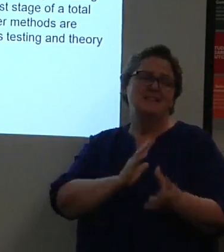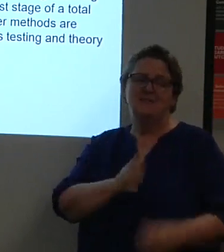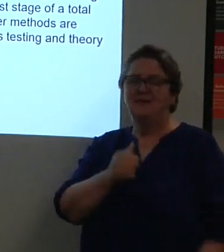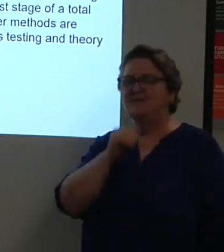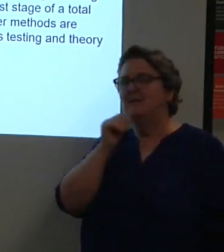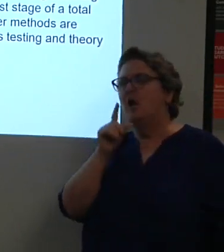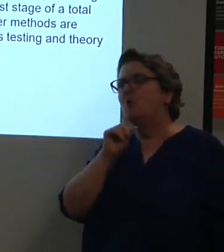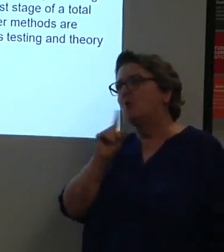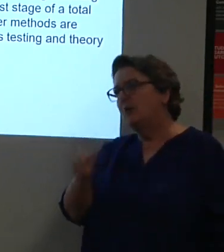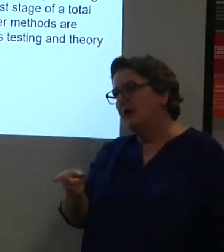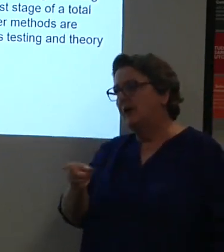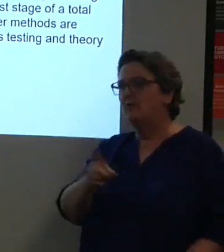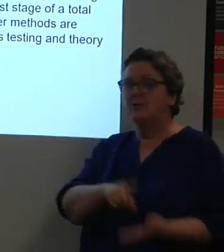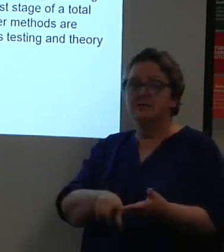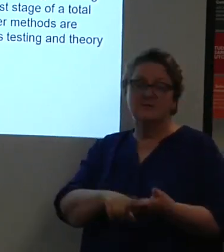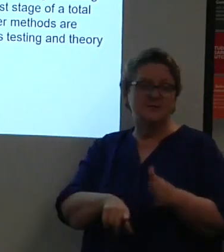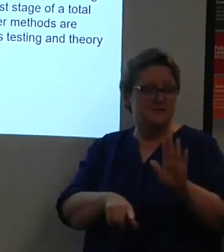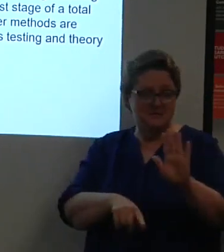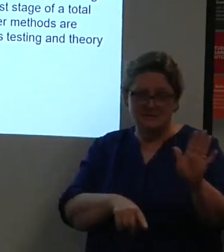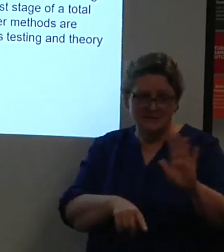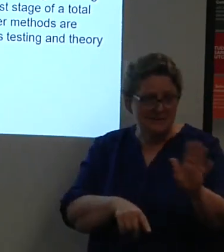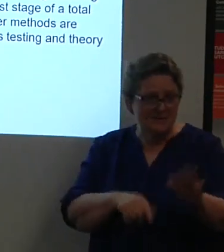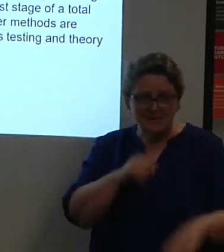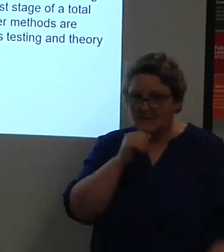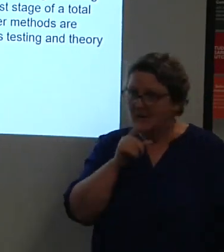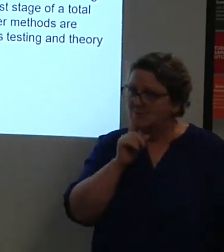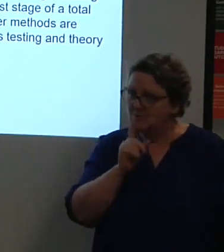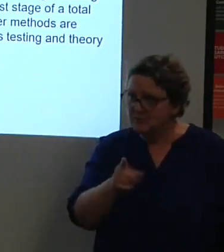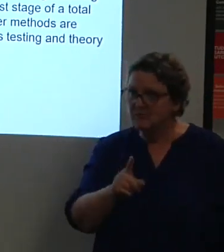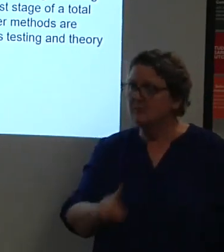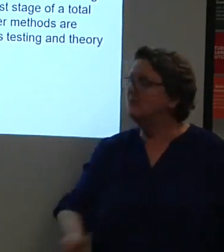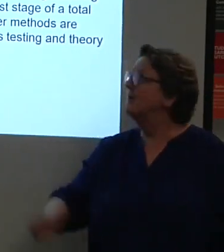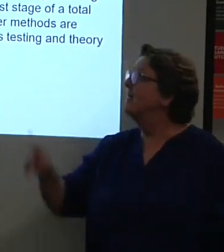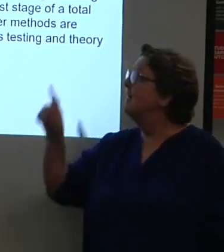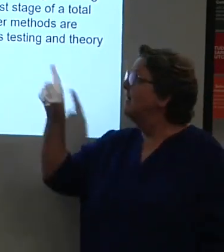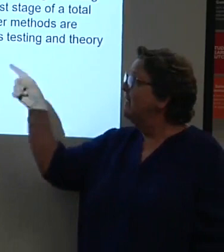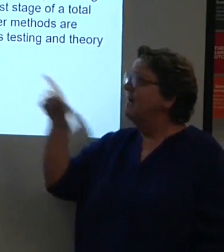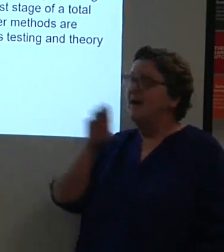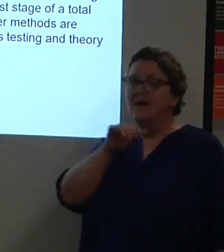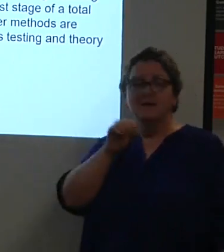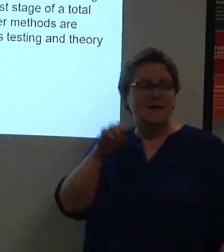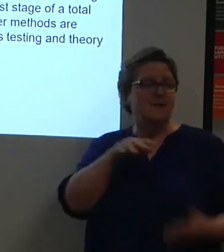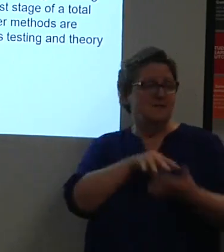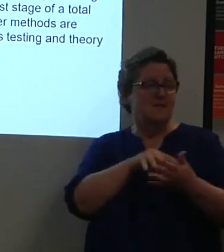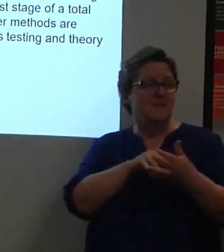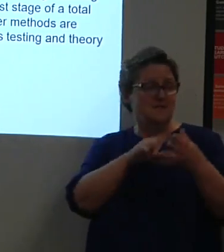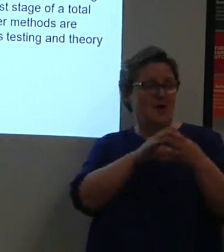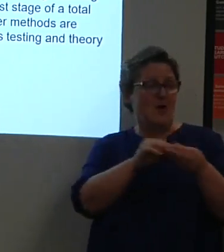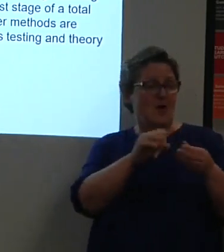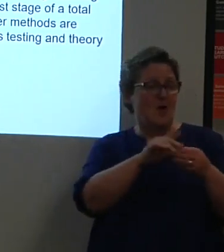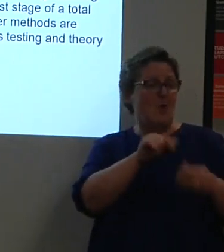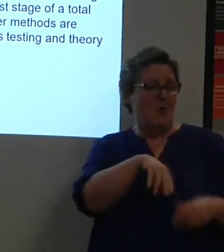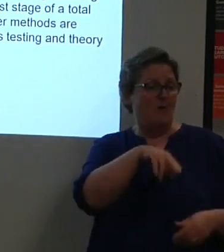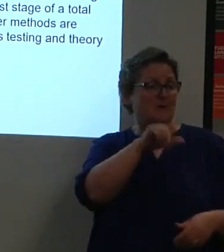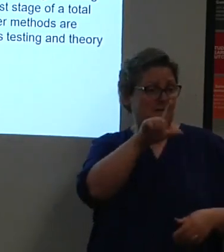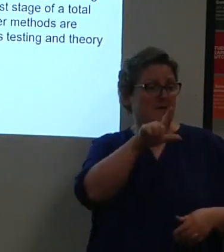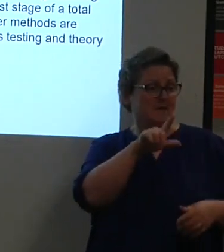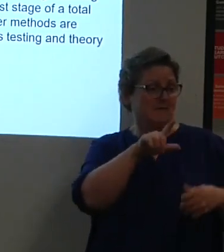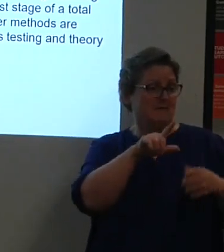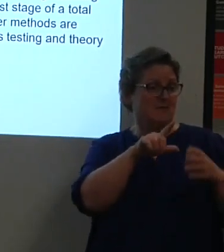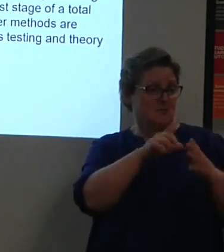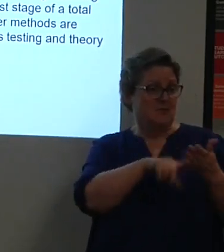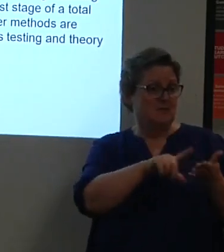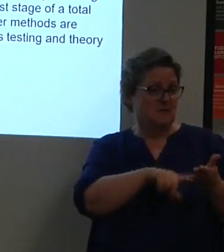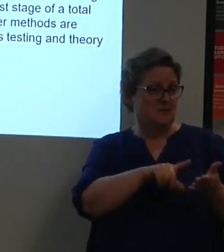studies actually are real research, right? This is qualitative research. So even quantitative fields can benefit